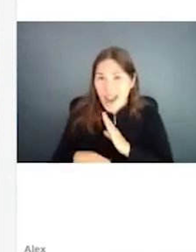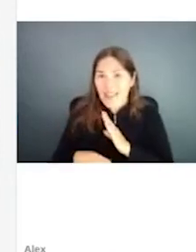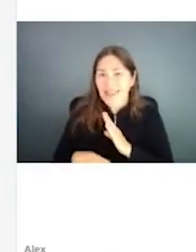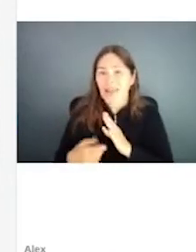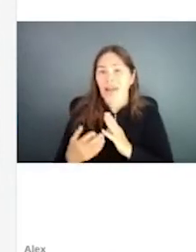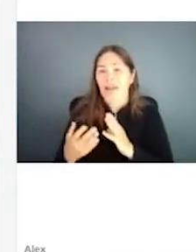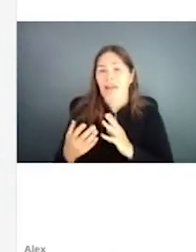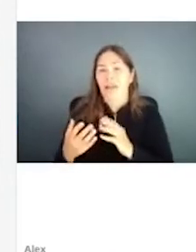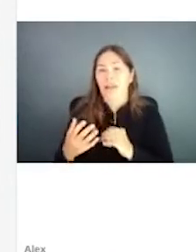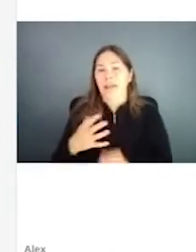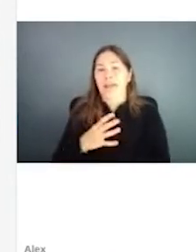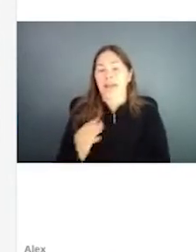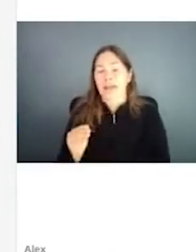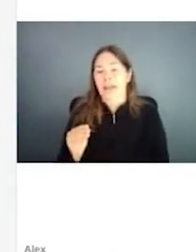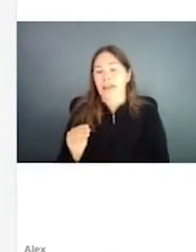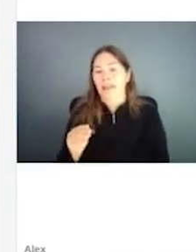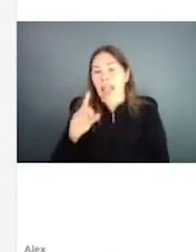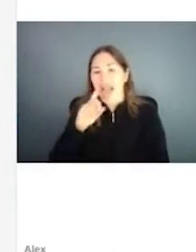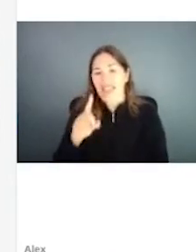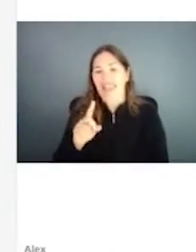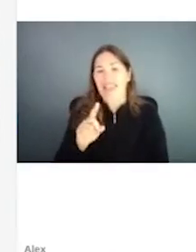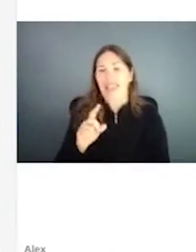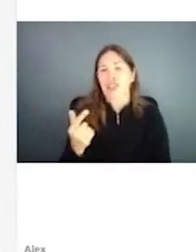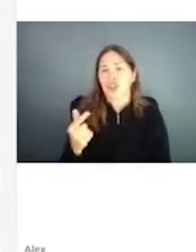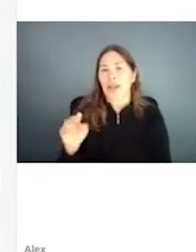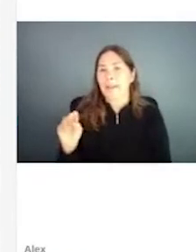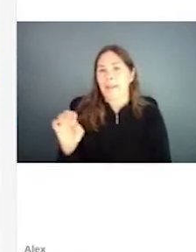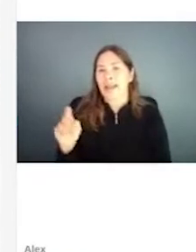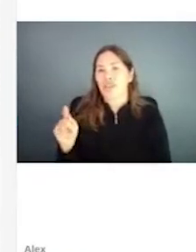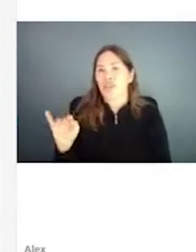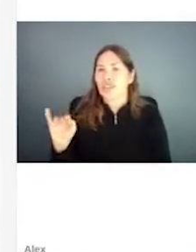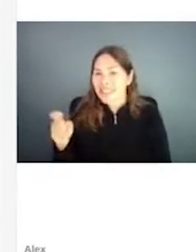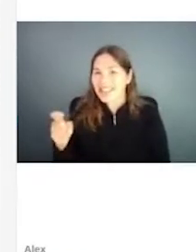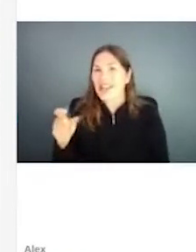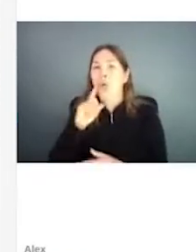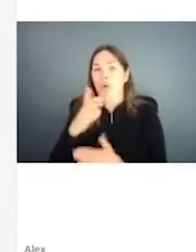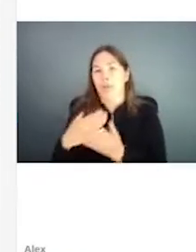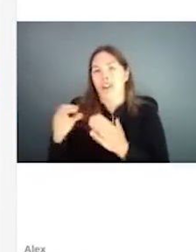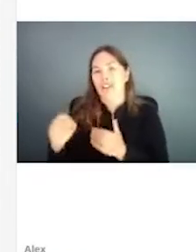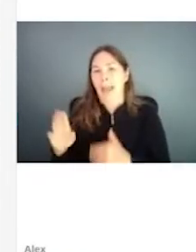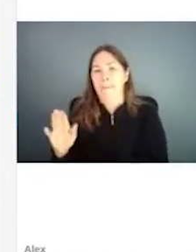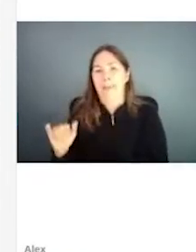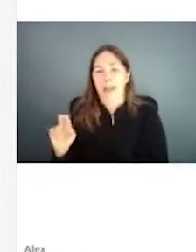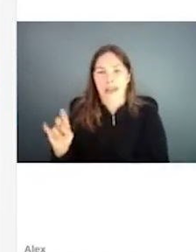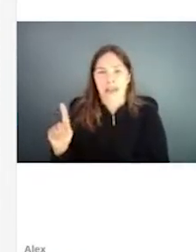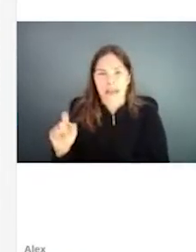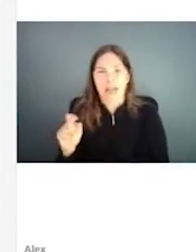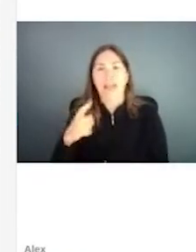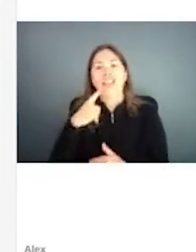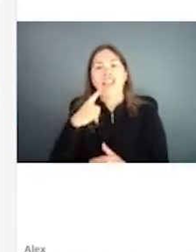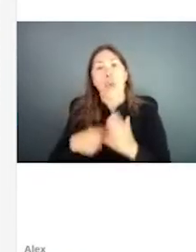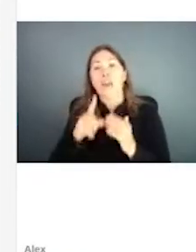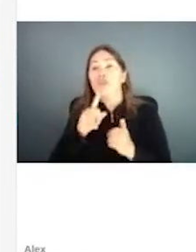And I think Geometrics was part of the bundle. So again, going back to what you really need for this